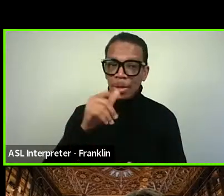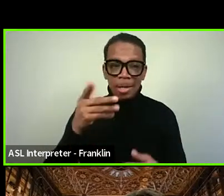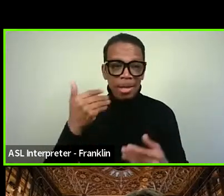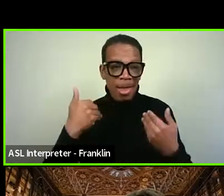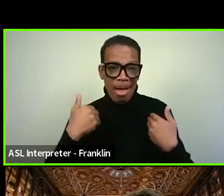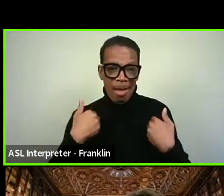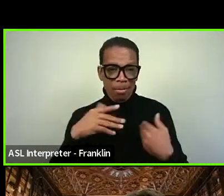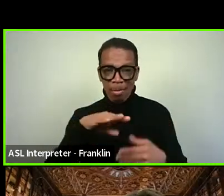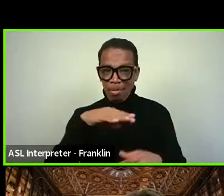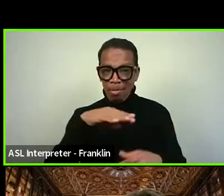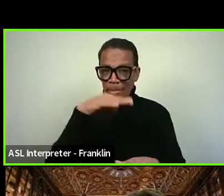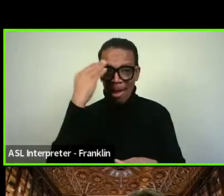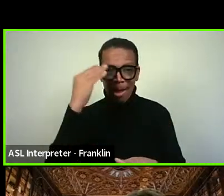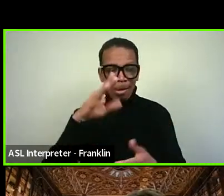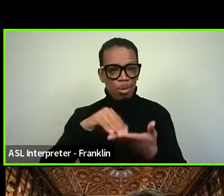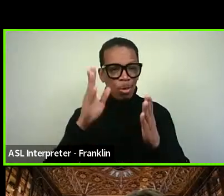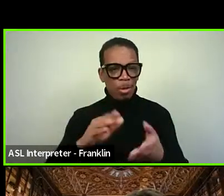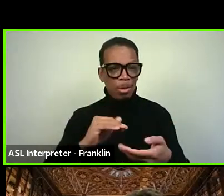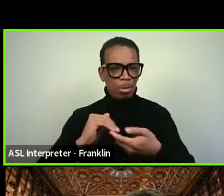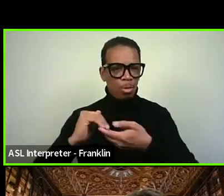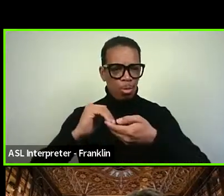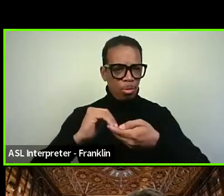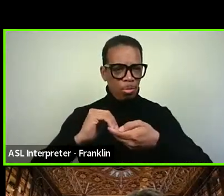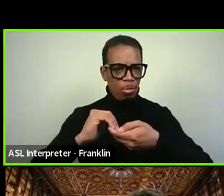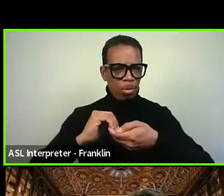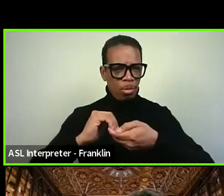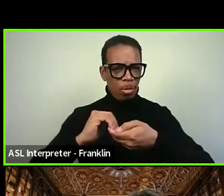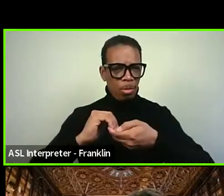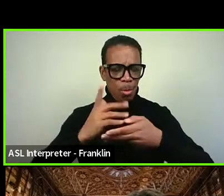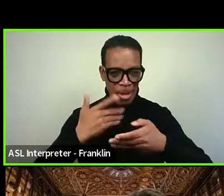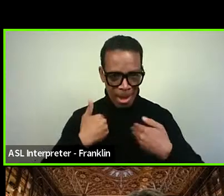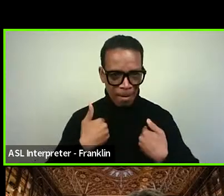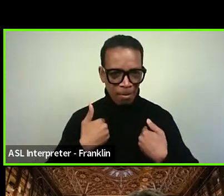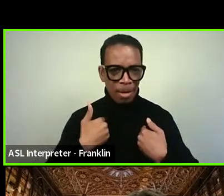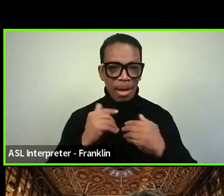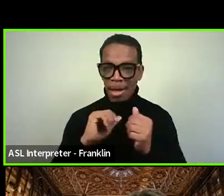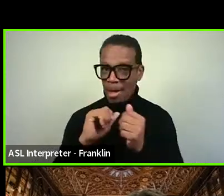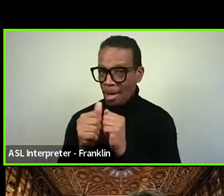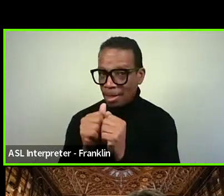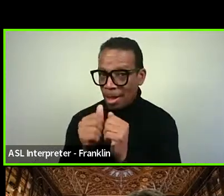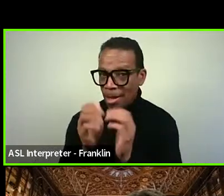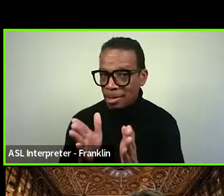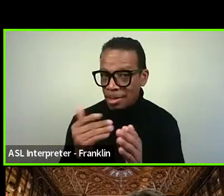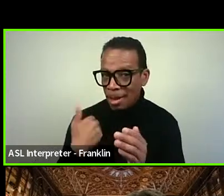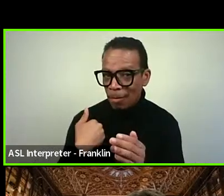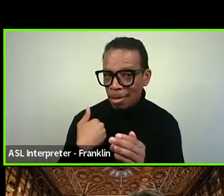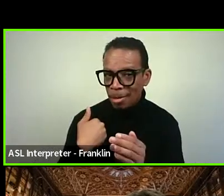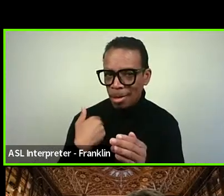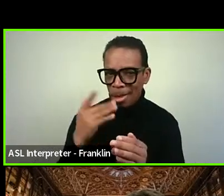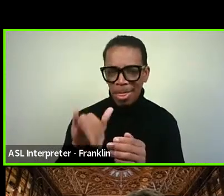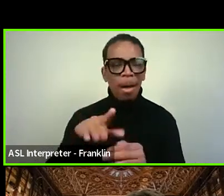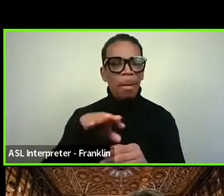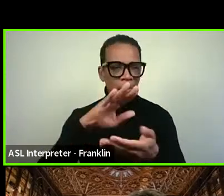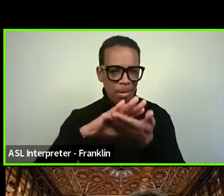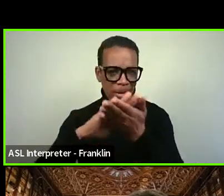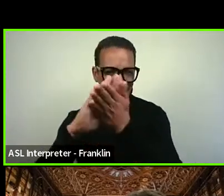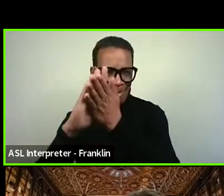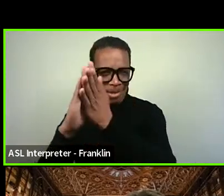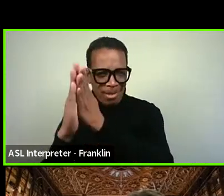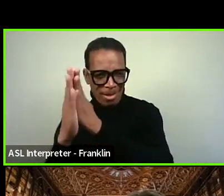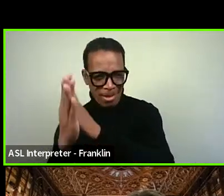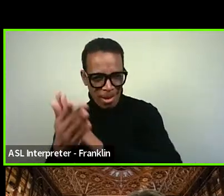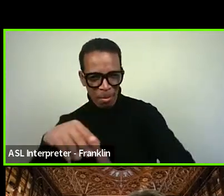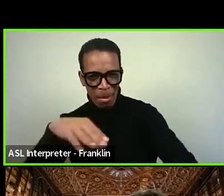a Black student union, right? We didn't have that. What we did have is we had athletics. And though that became our Black student union, right?